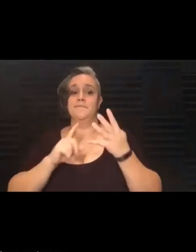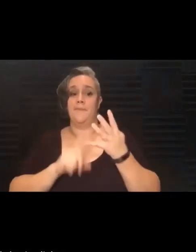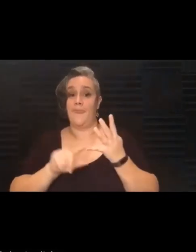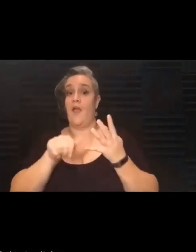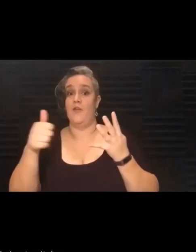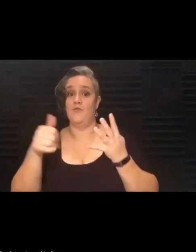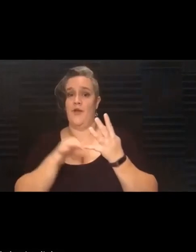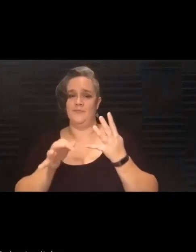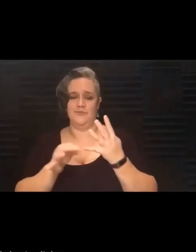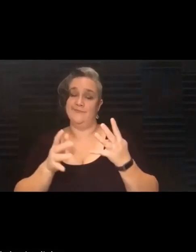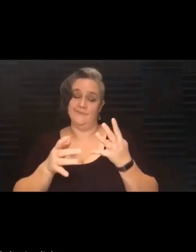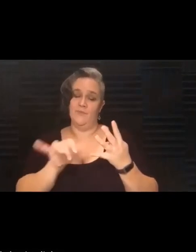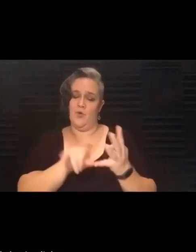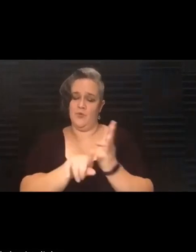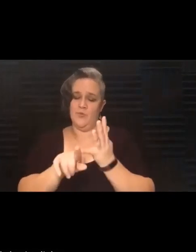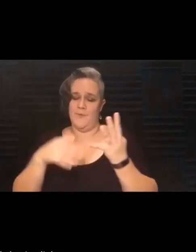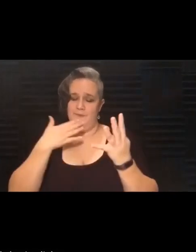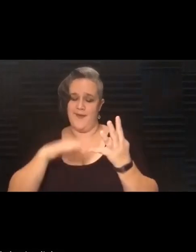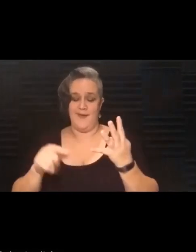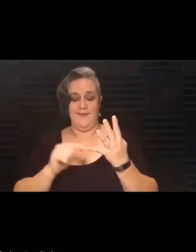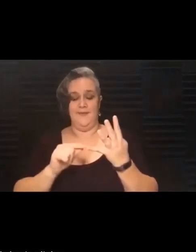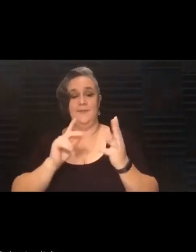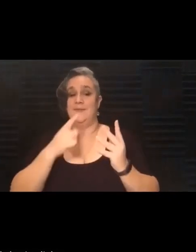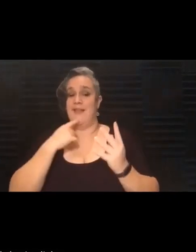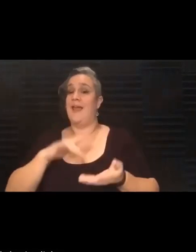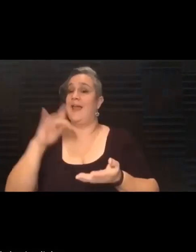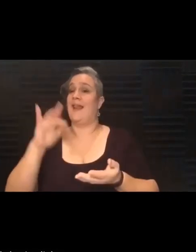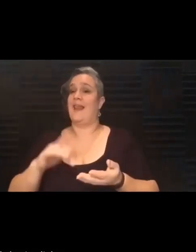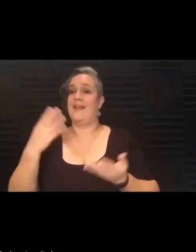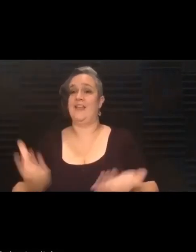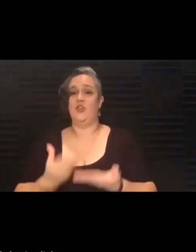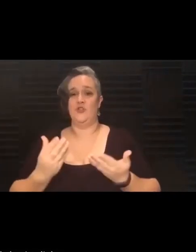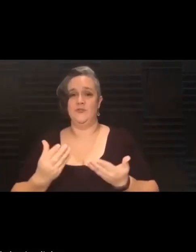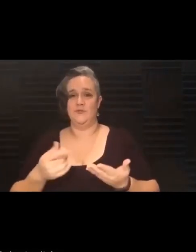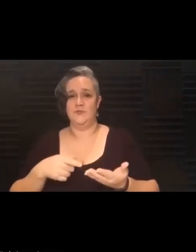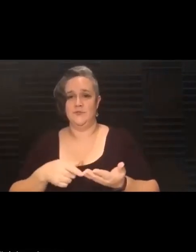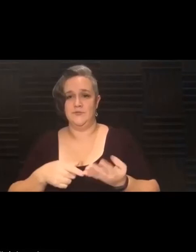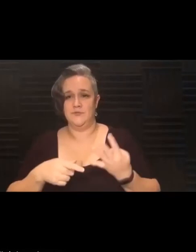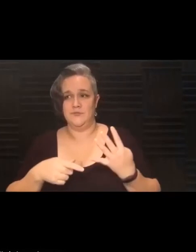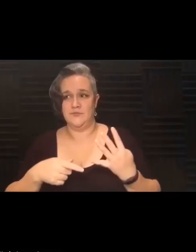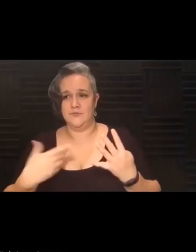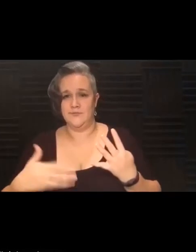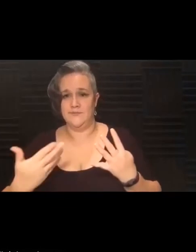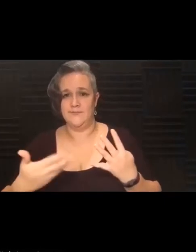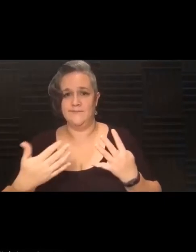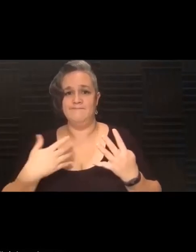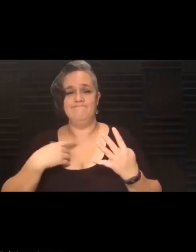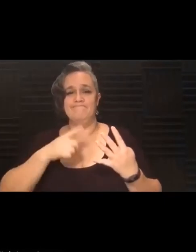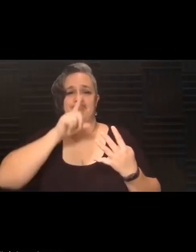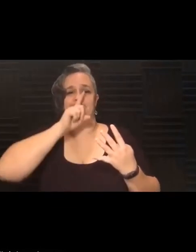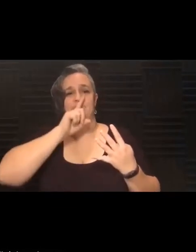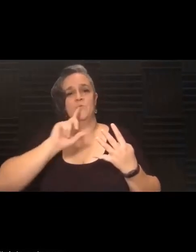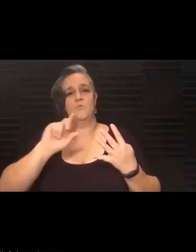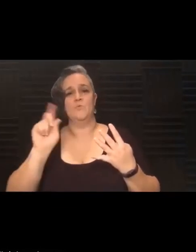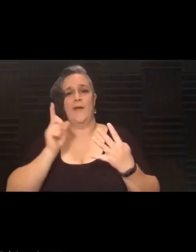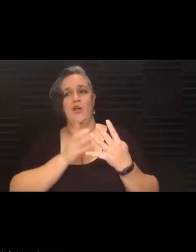Alternatively, we see a lot of times people having links that say click here. Again, that really doesn't tell me where that link